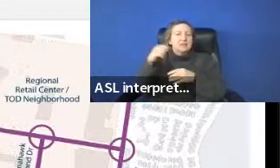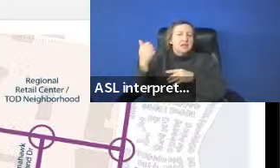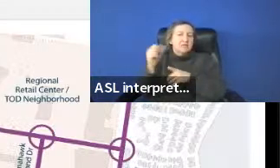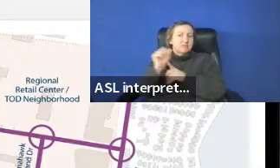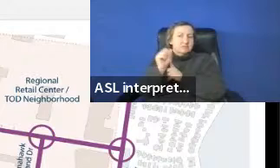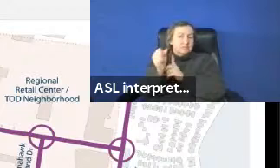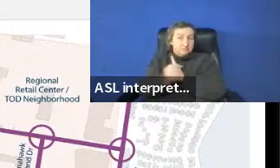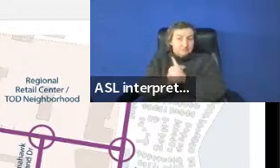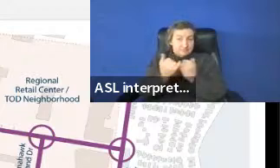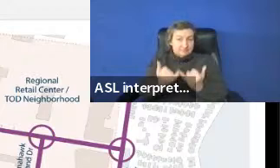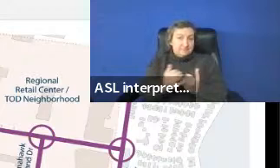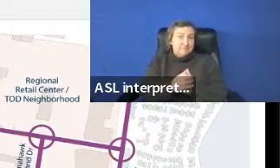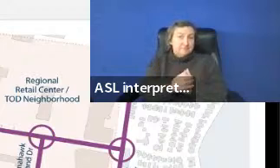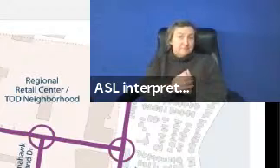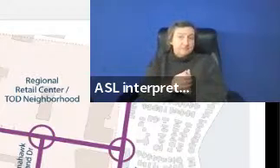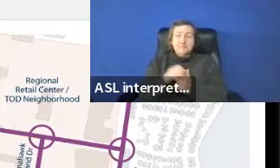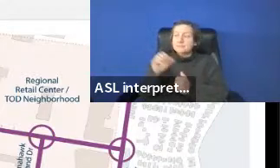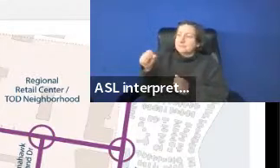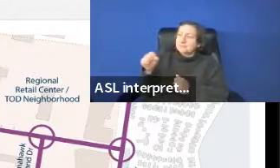here. Yes.